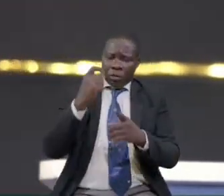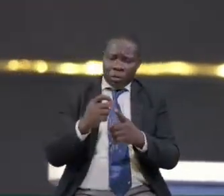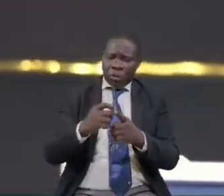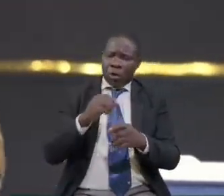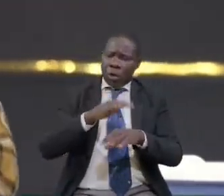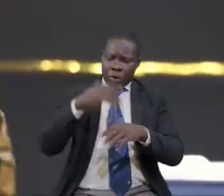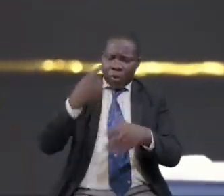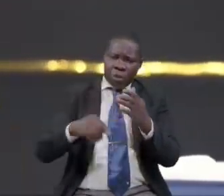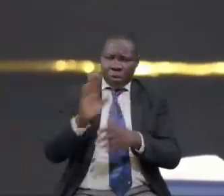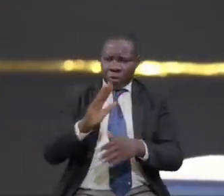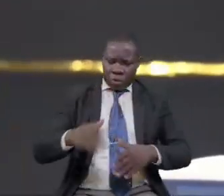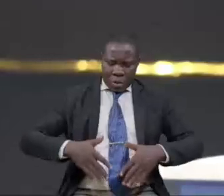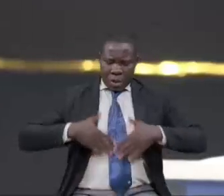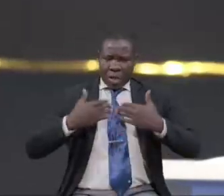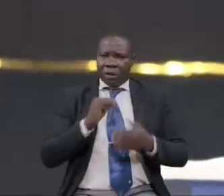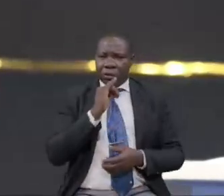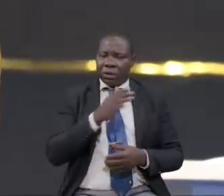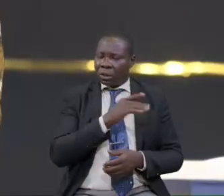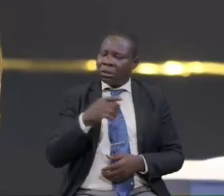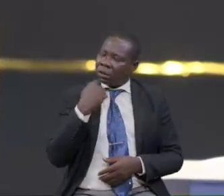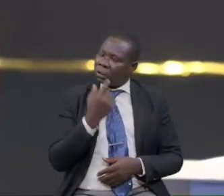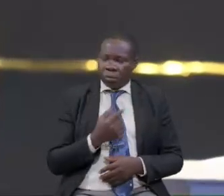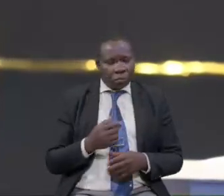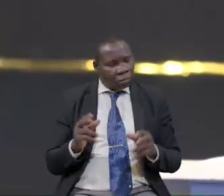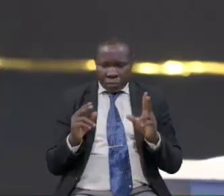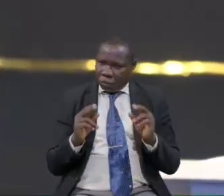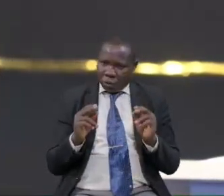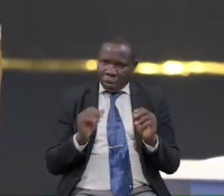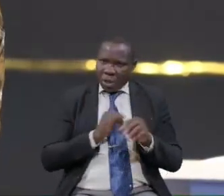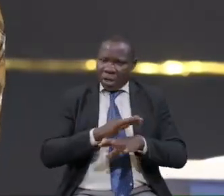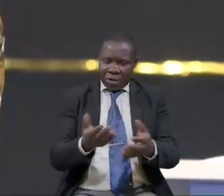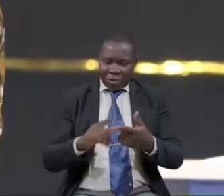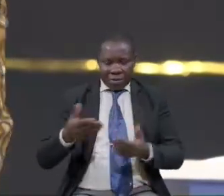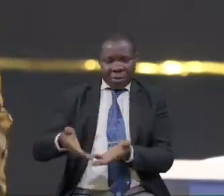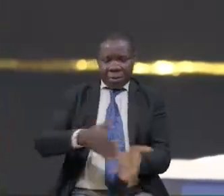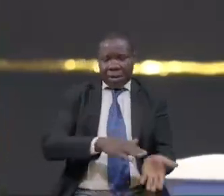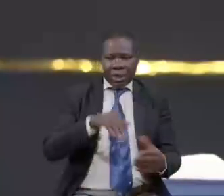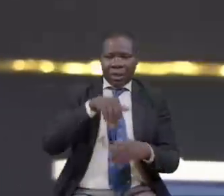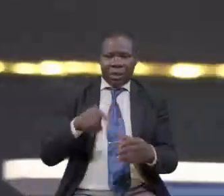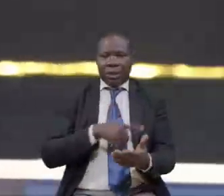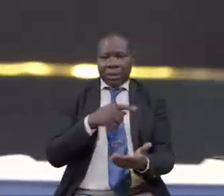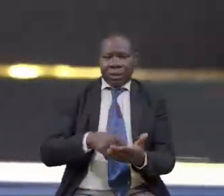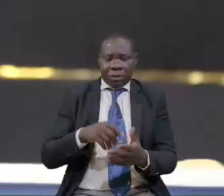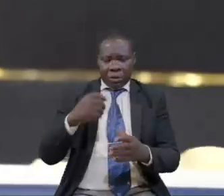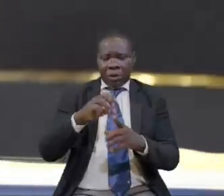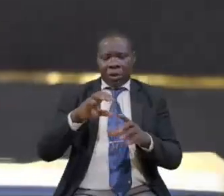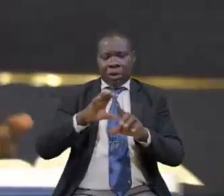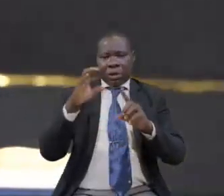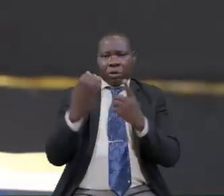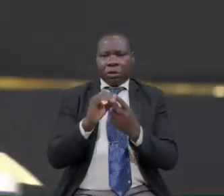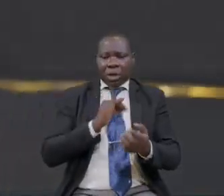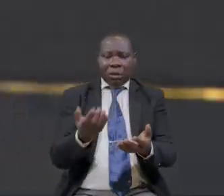say, I don't want to die in this condition. I want to be wise. And then your life